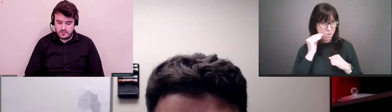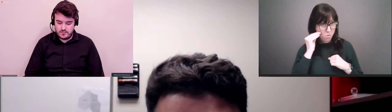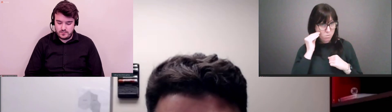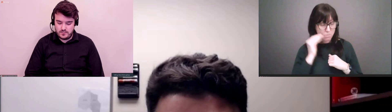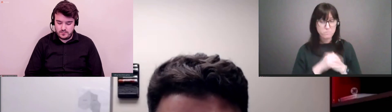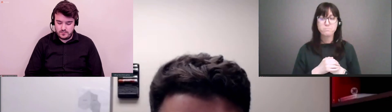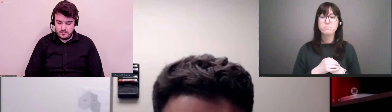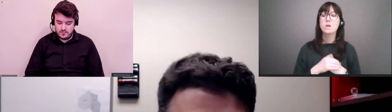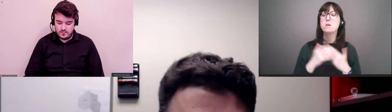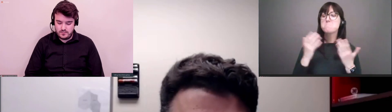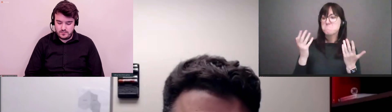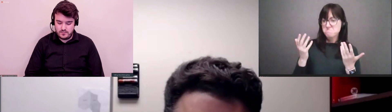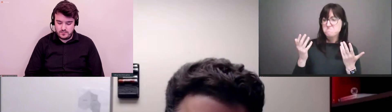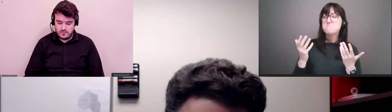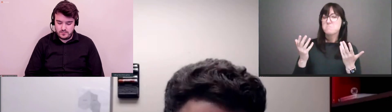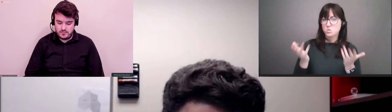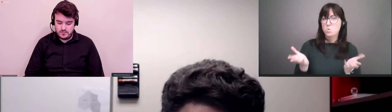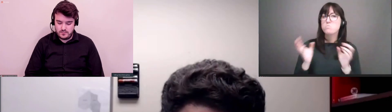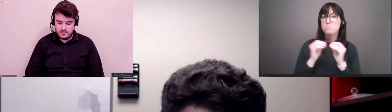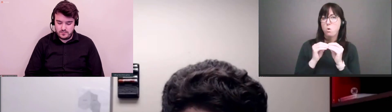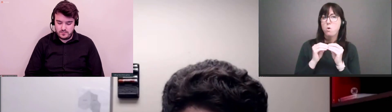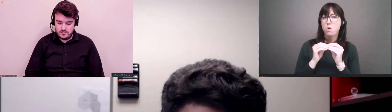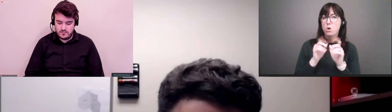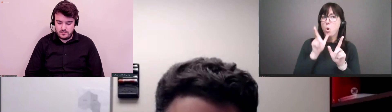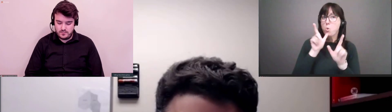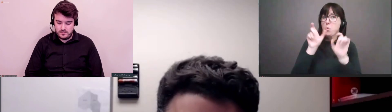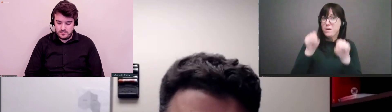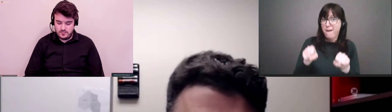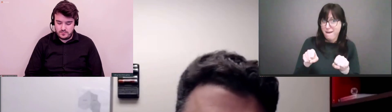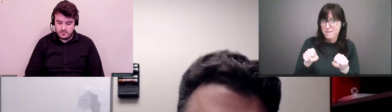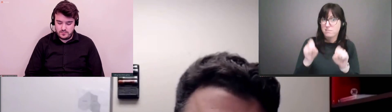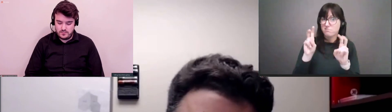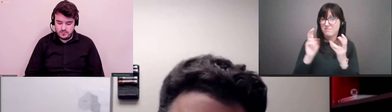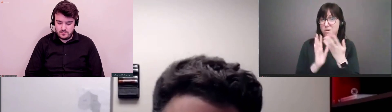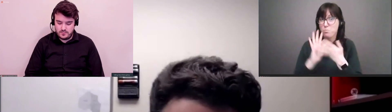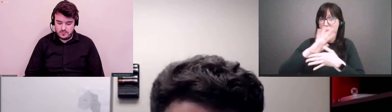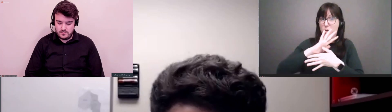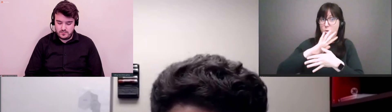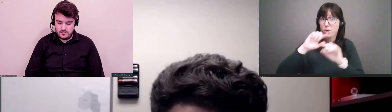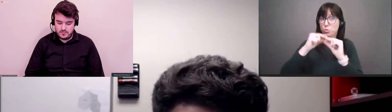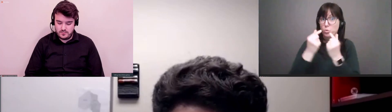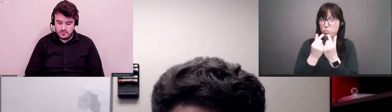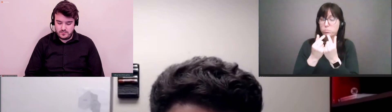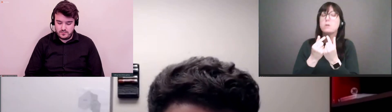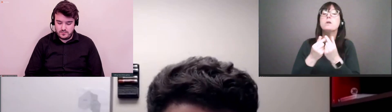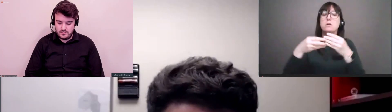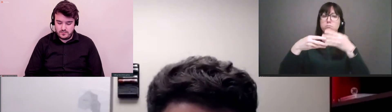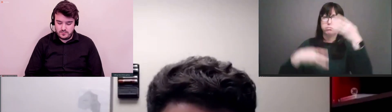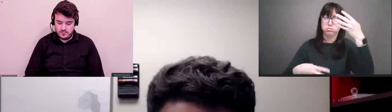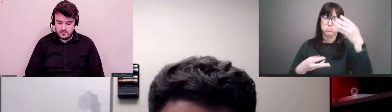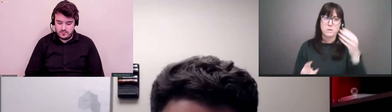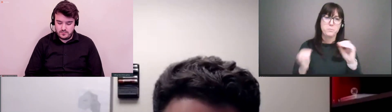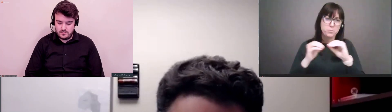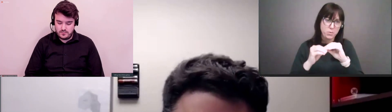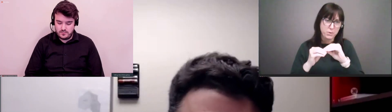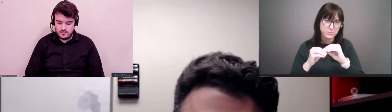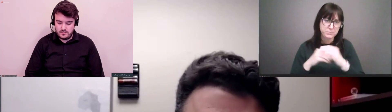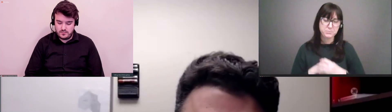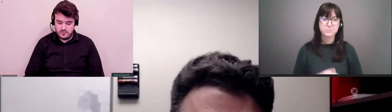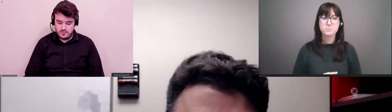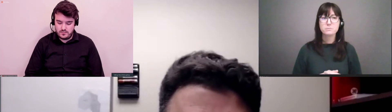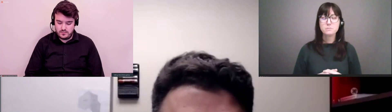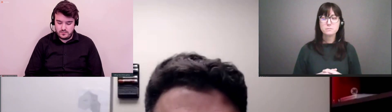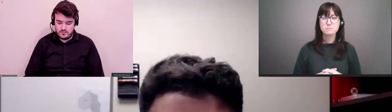and so those priority groups have been expanded. And